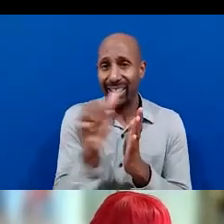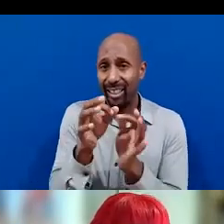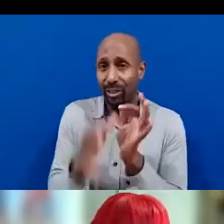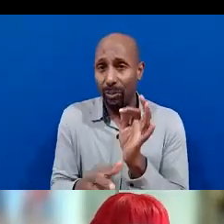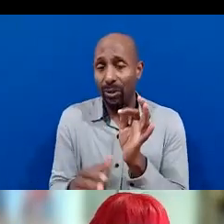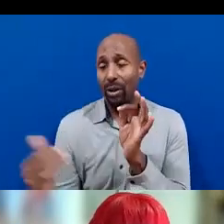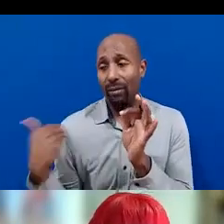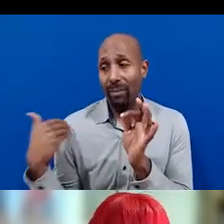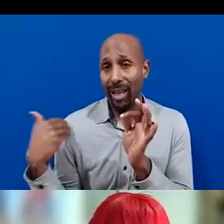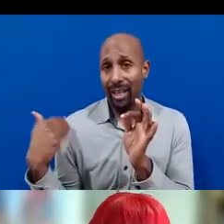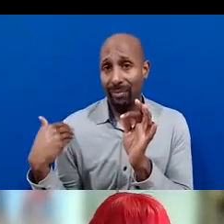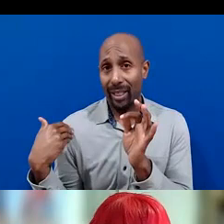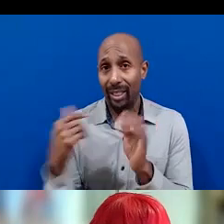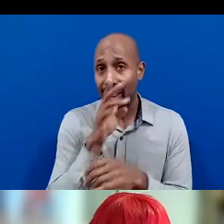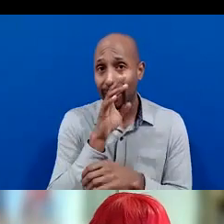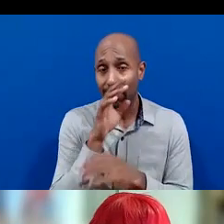slowly.